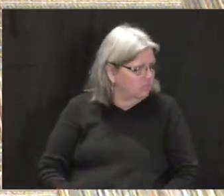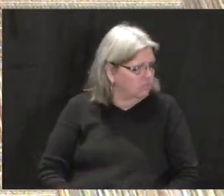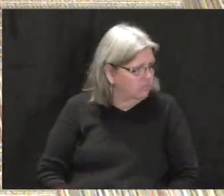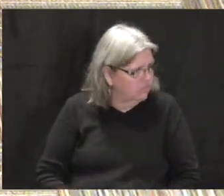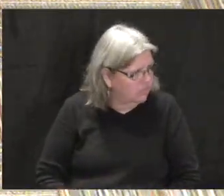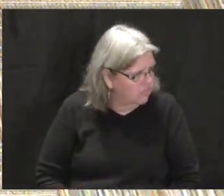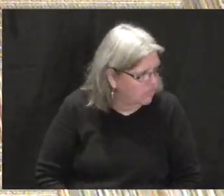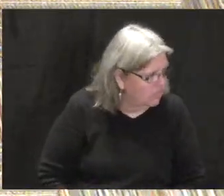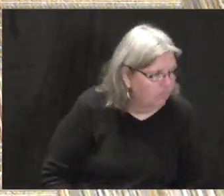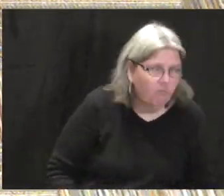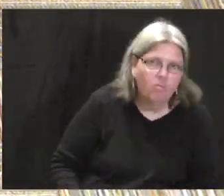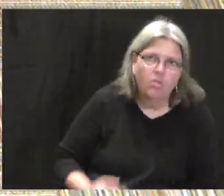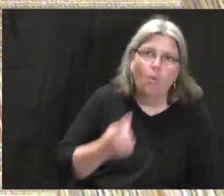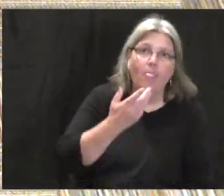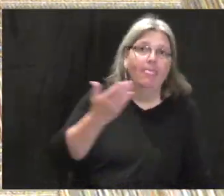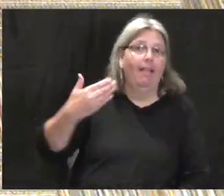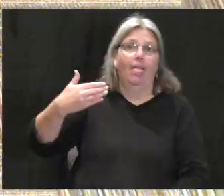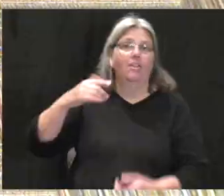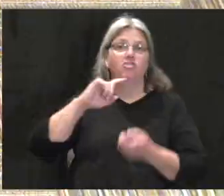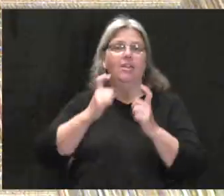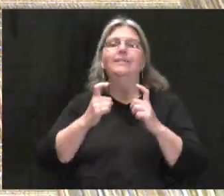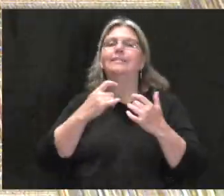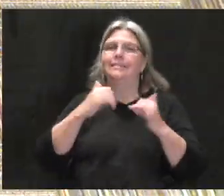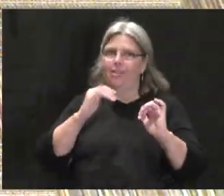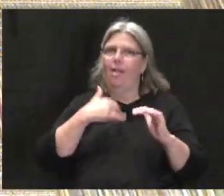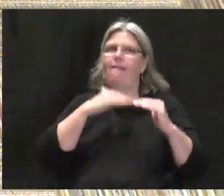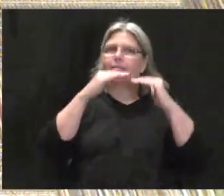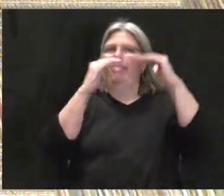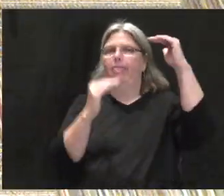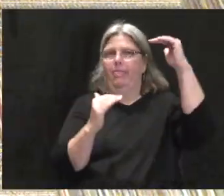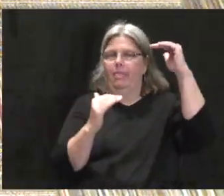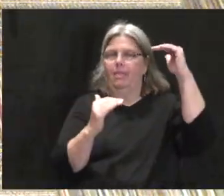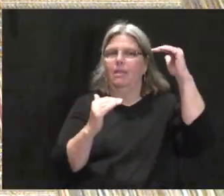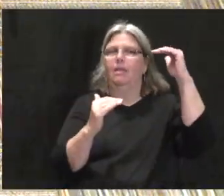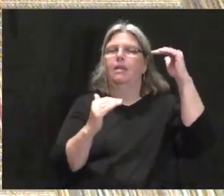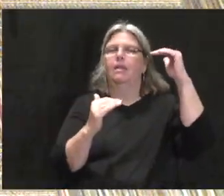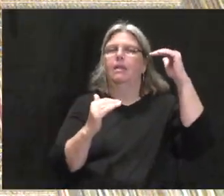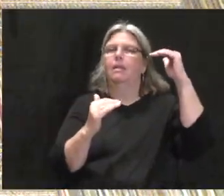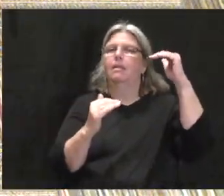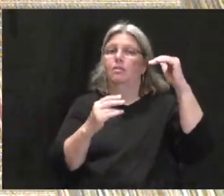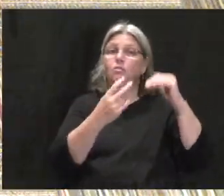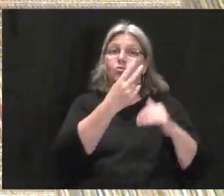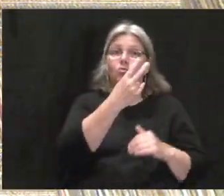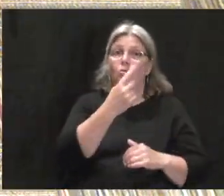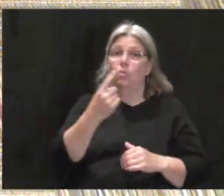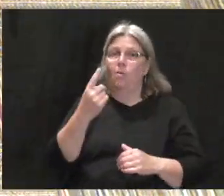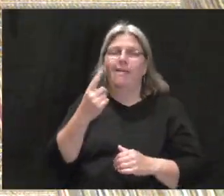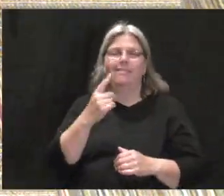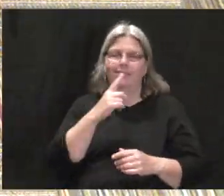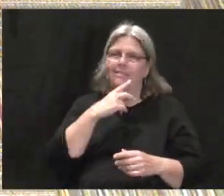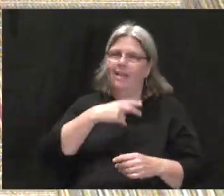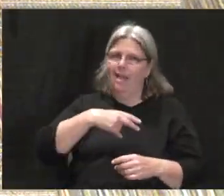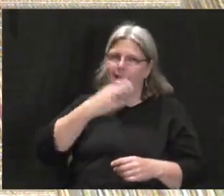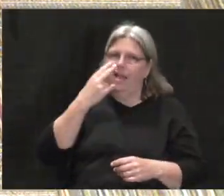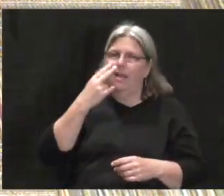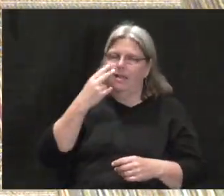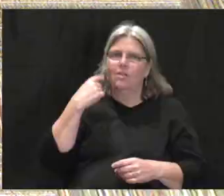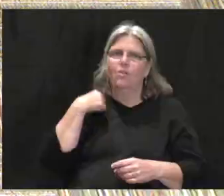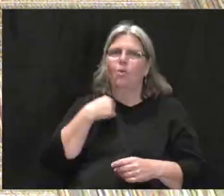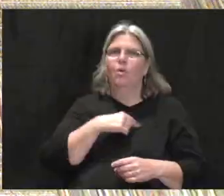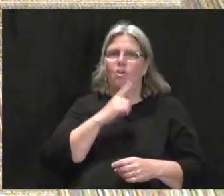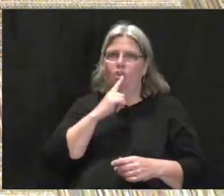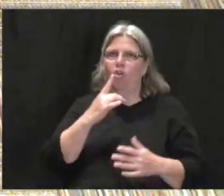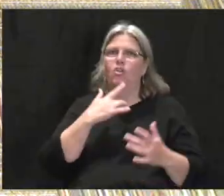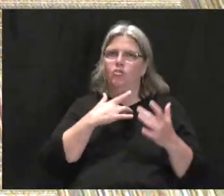about that. And some of the other ones were some of the principals and administrative staff don't